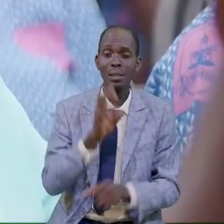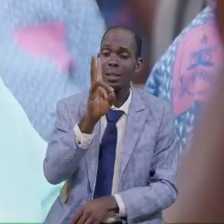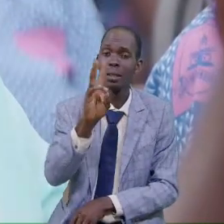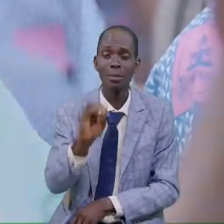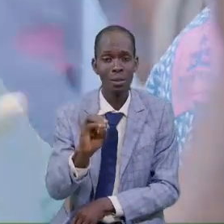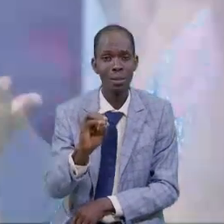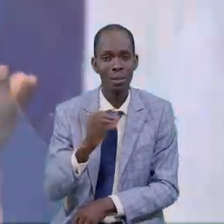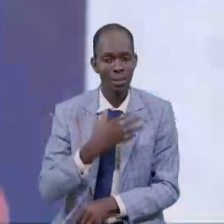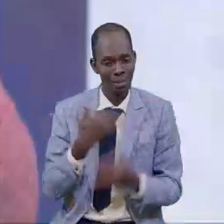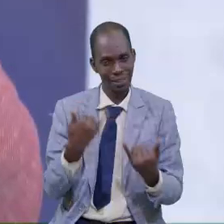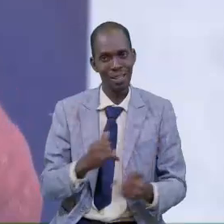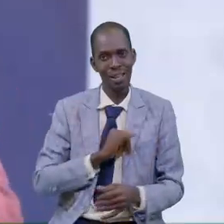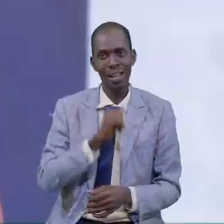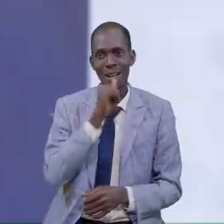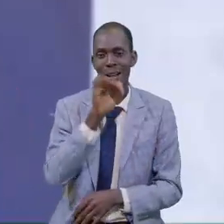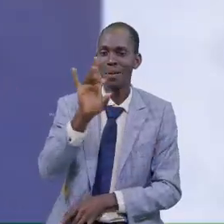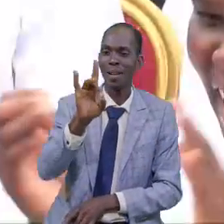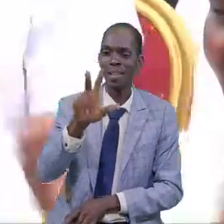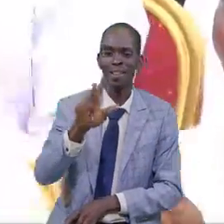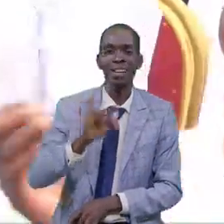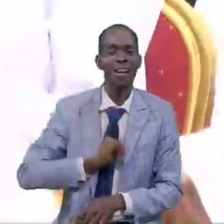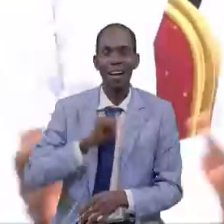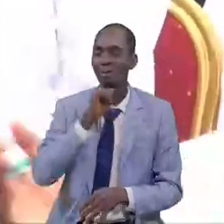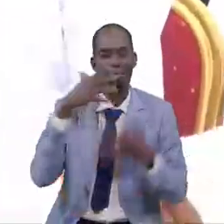83, and I'm just getting started.